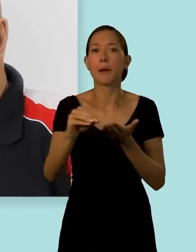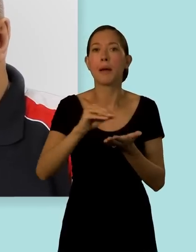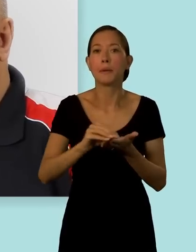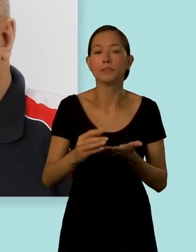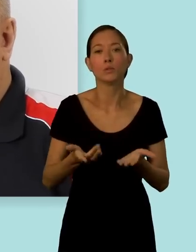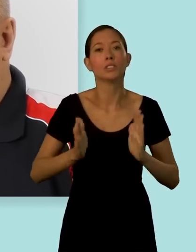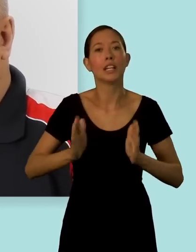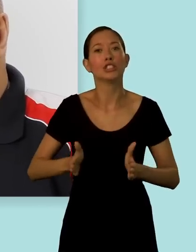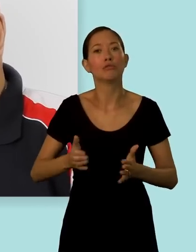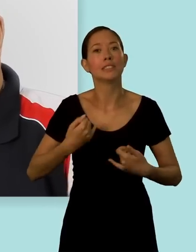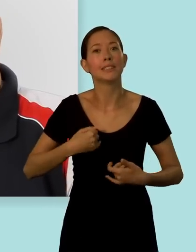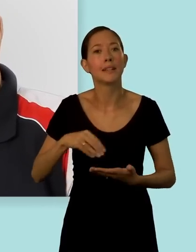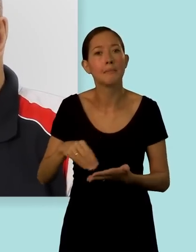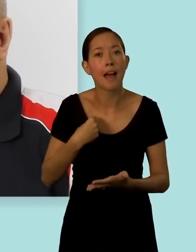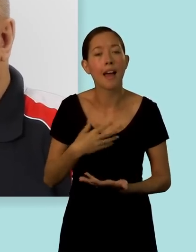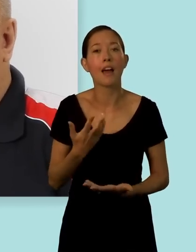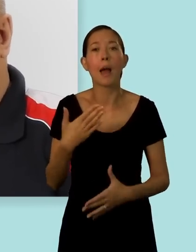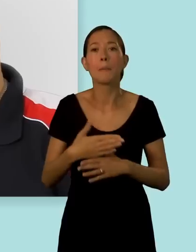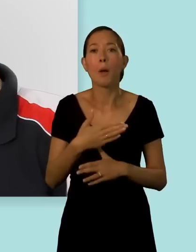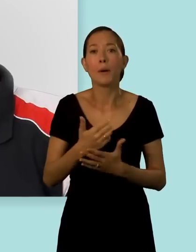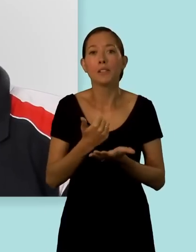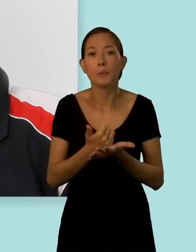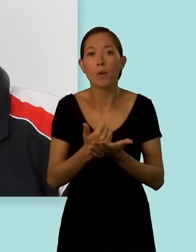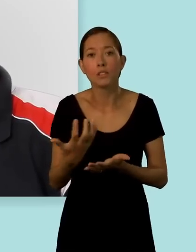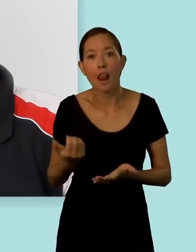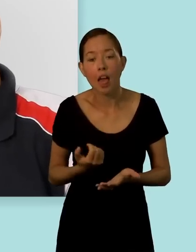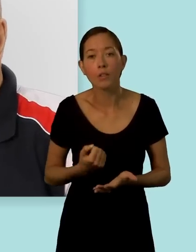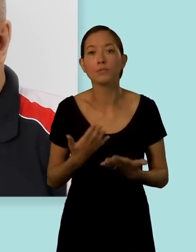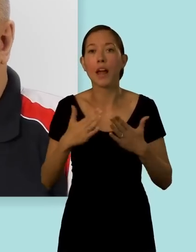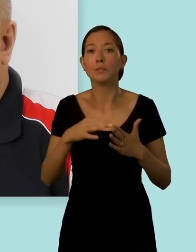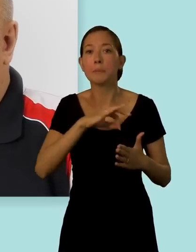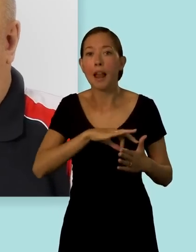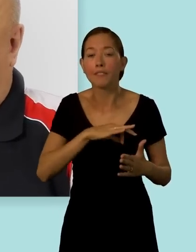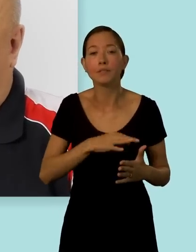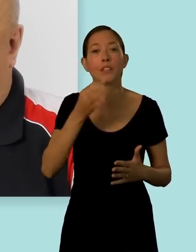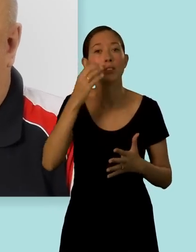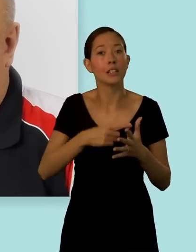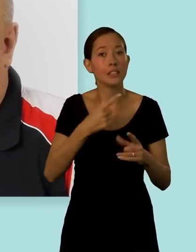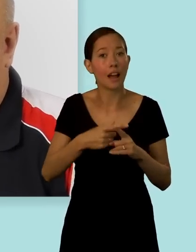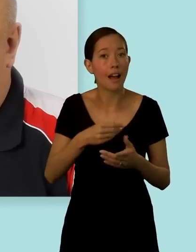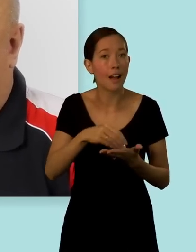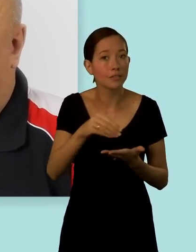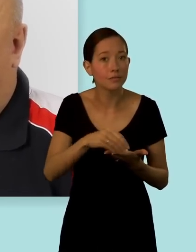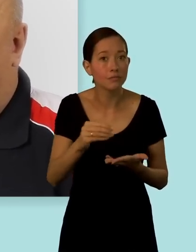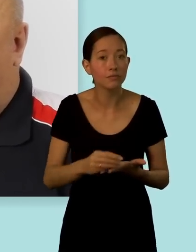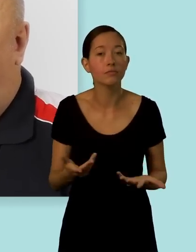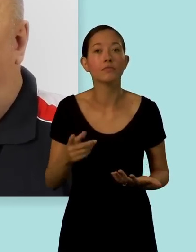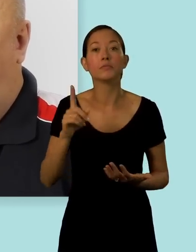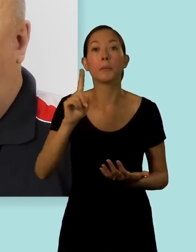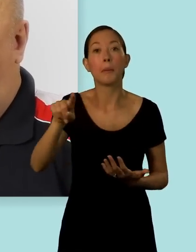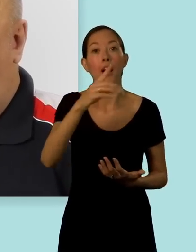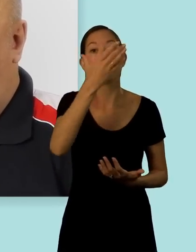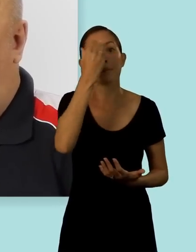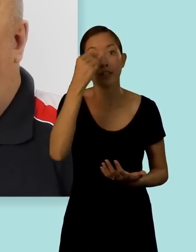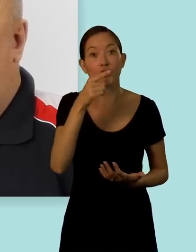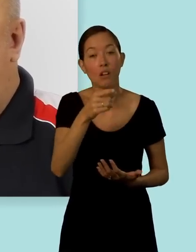independence payment, statutory sick pay, employment and support allowance, housing benefit and council tax support. For people